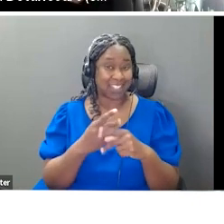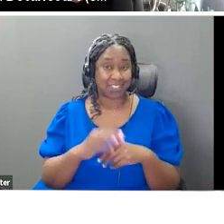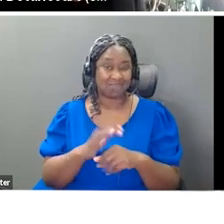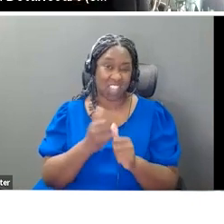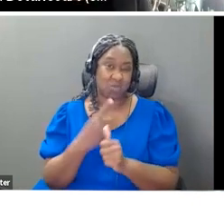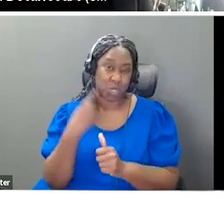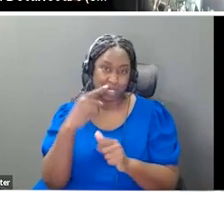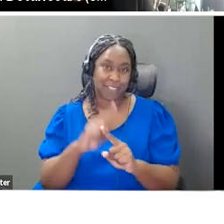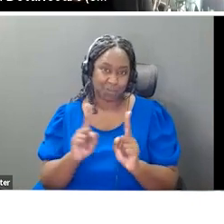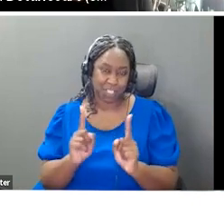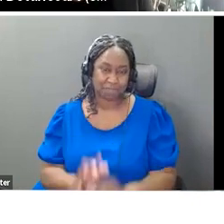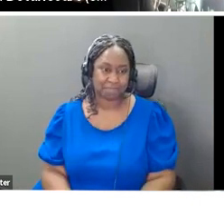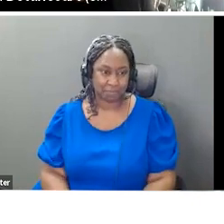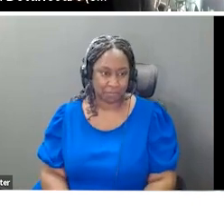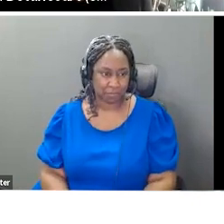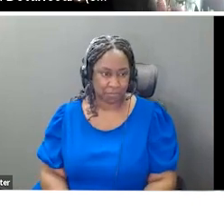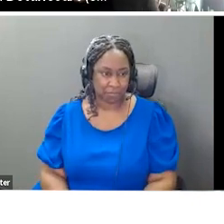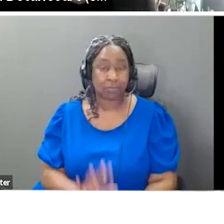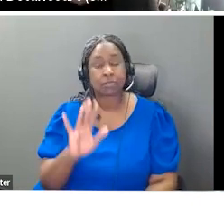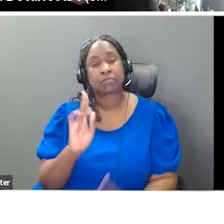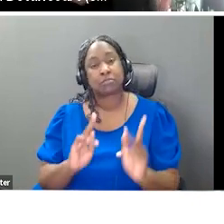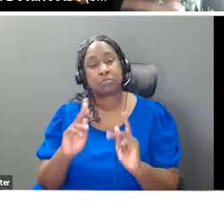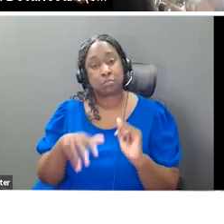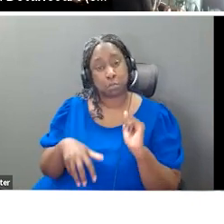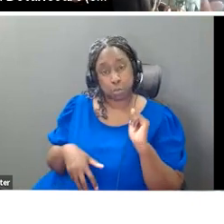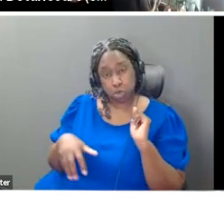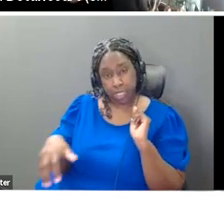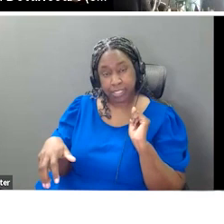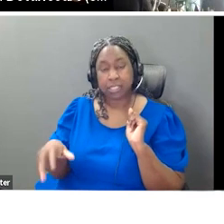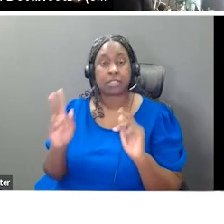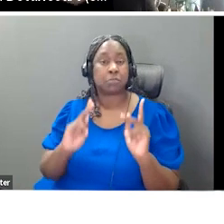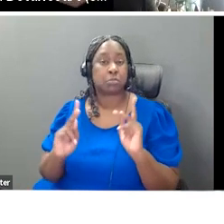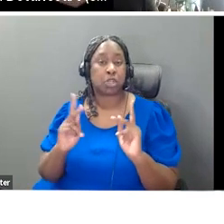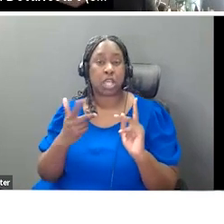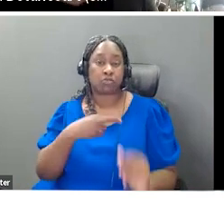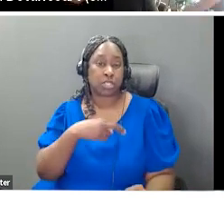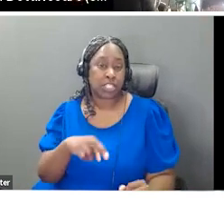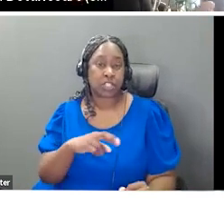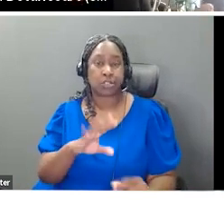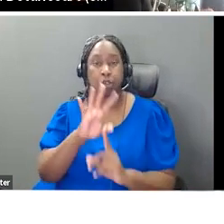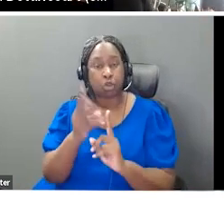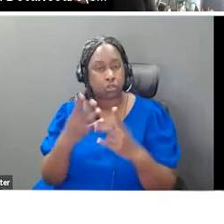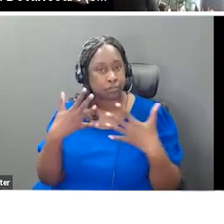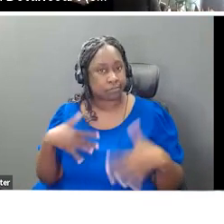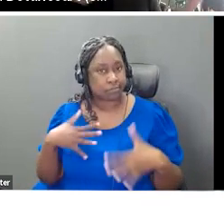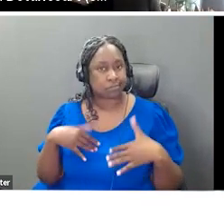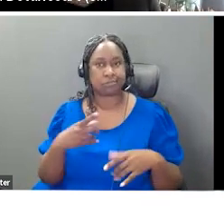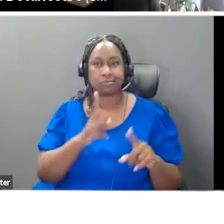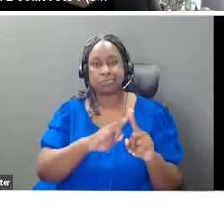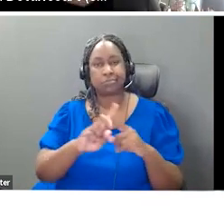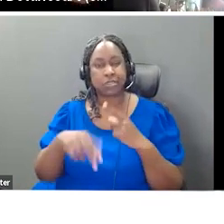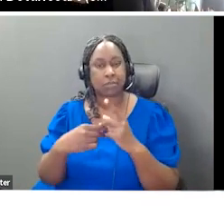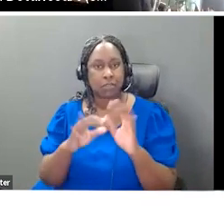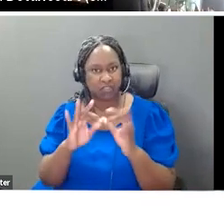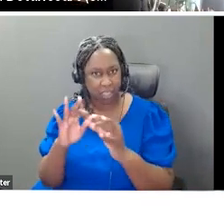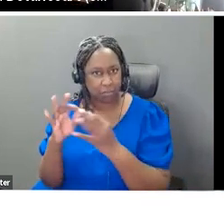different. And also featuring people, pregnant people, people wearing religious or cultural clothing, different types of families, and